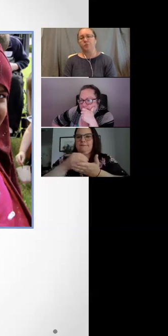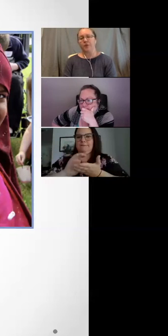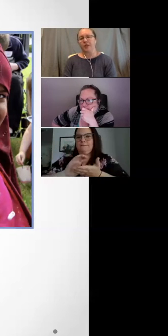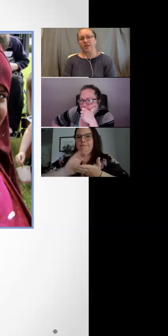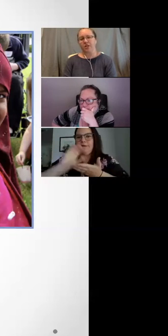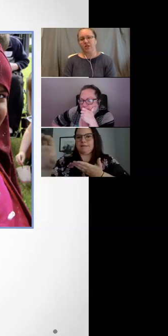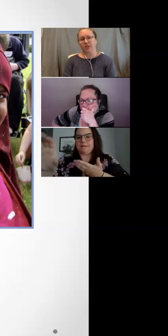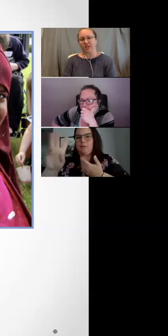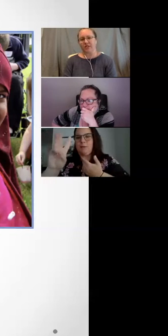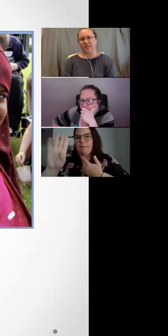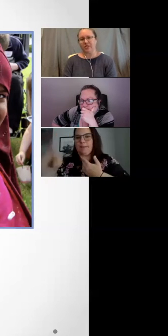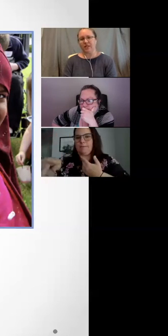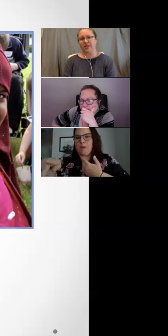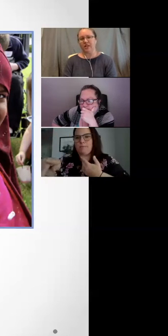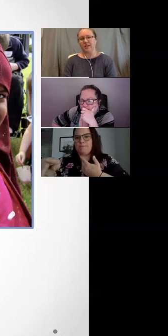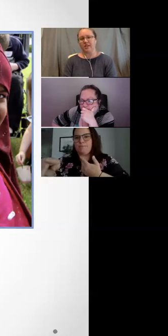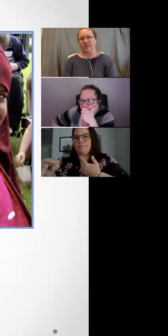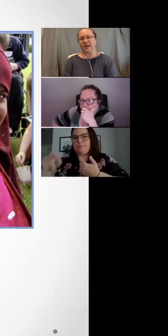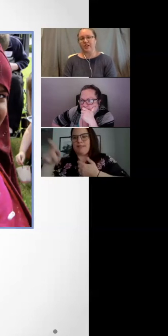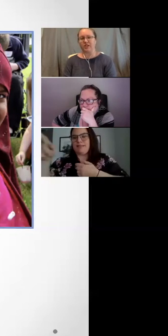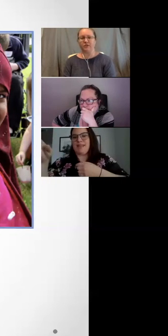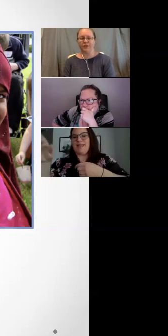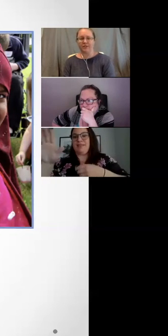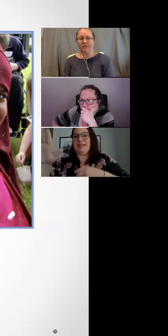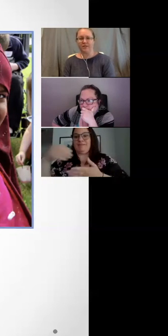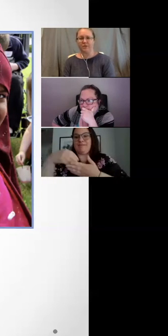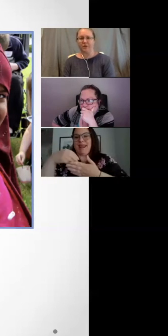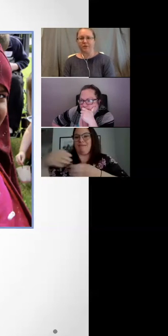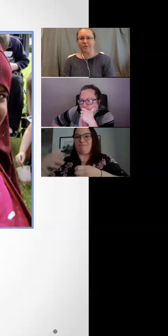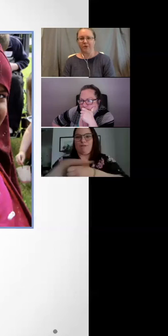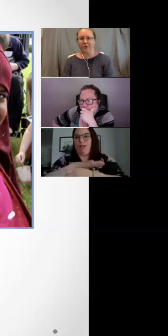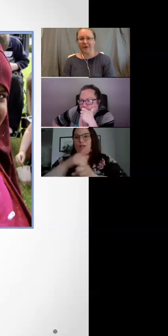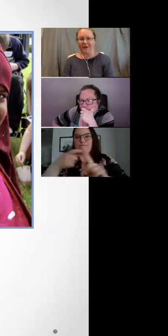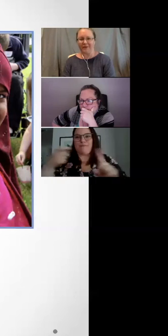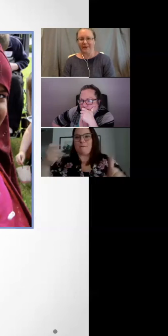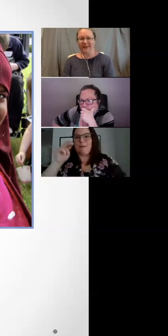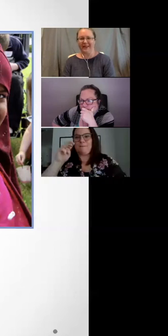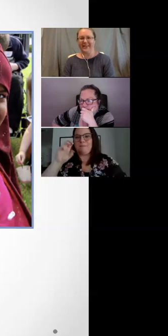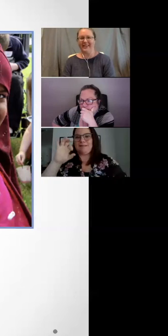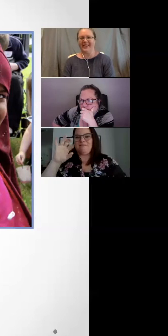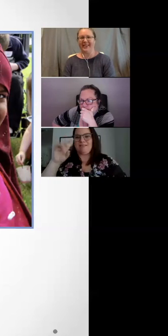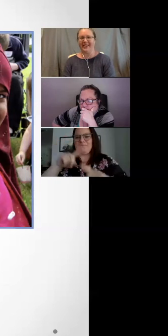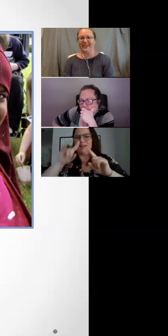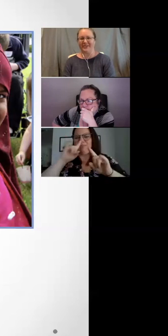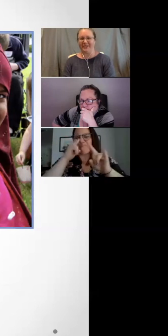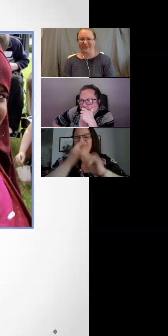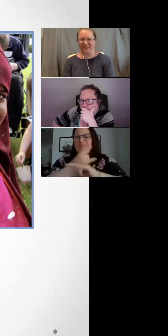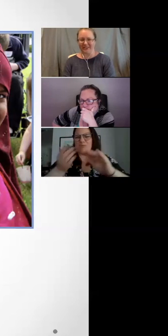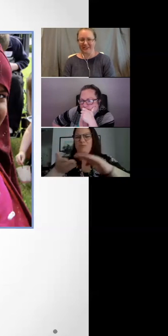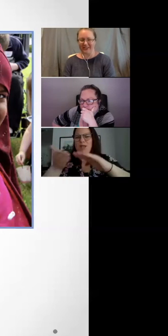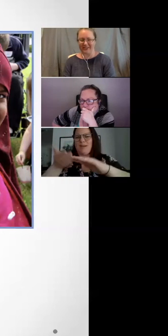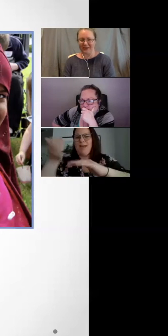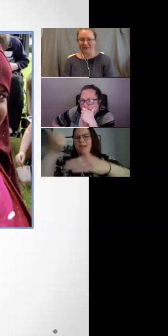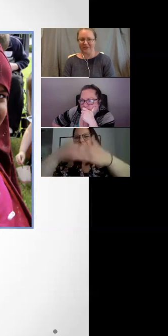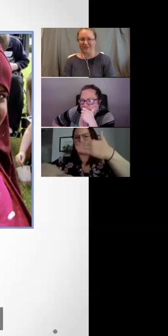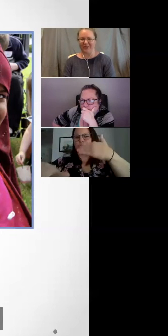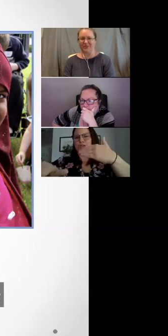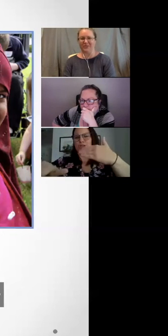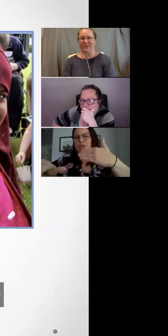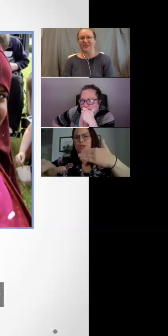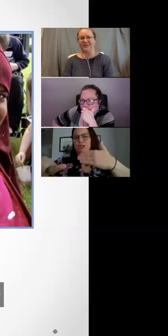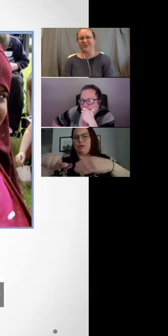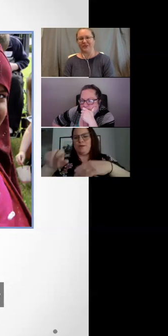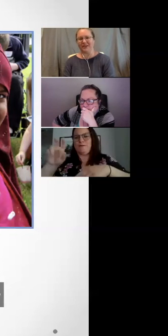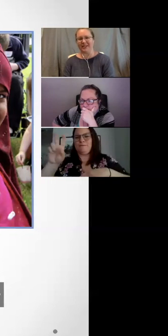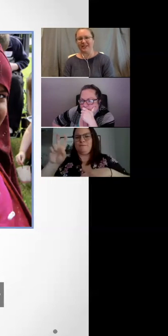So PDHHS is actually funds the well-being program. They are fully funded under MCFD, which